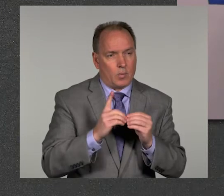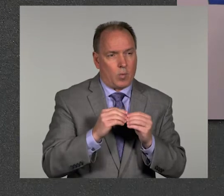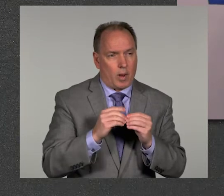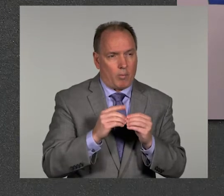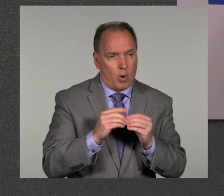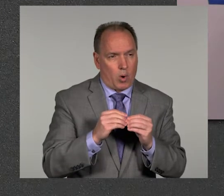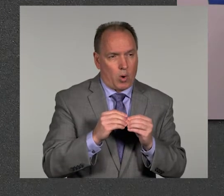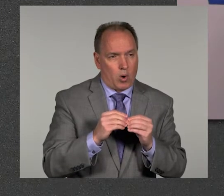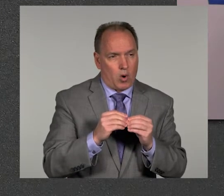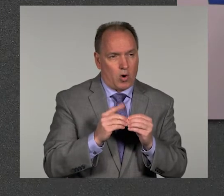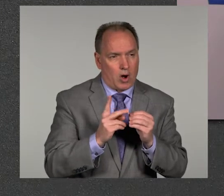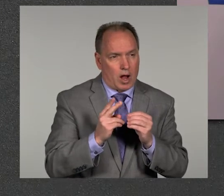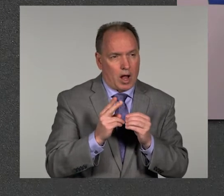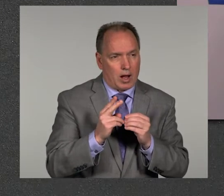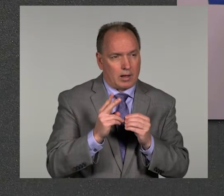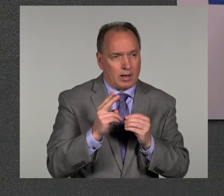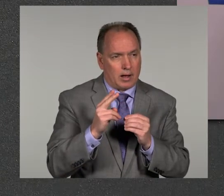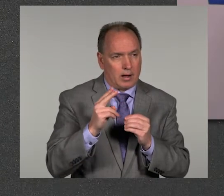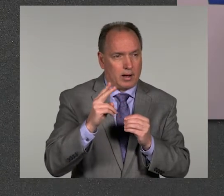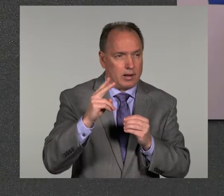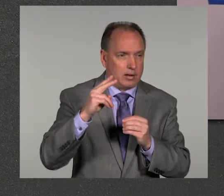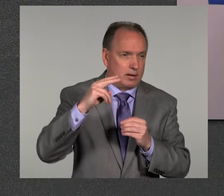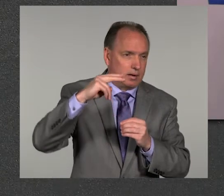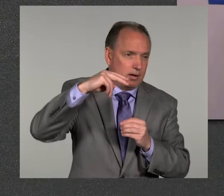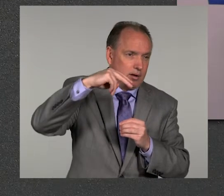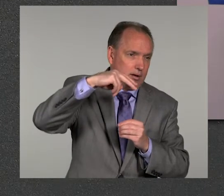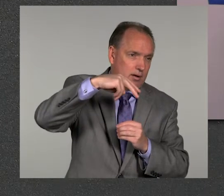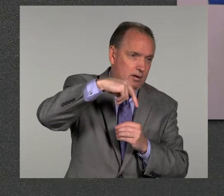And one more side.